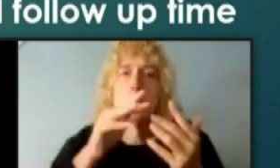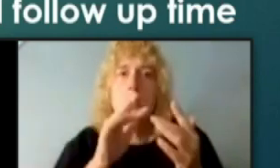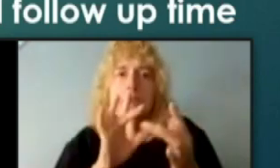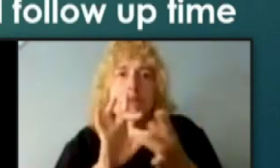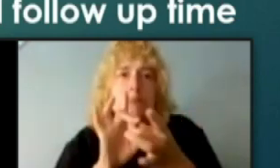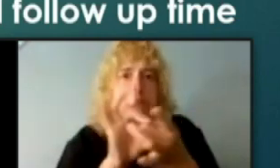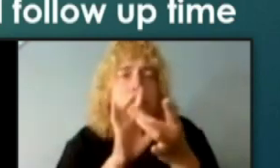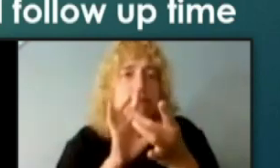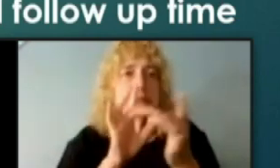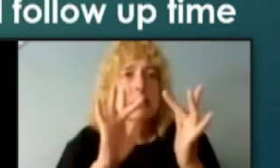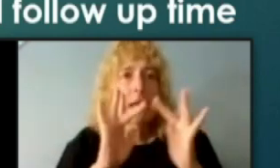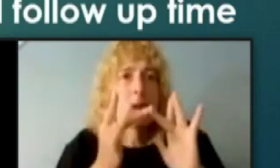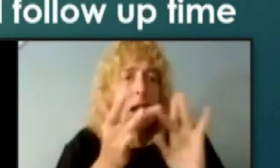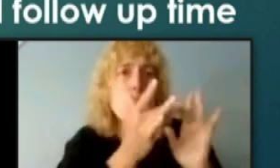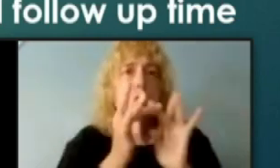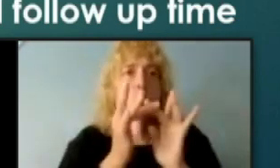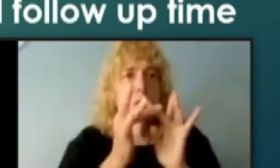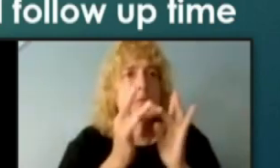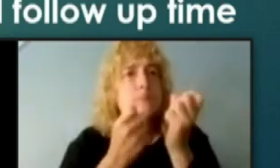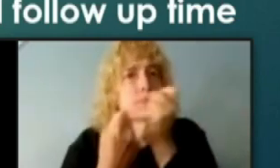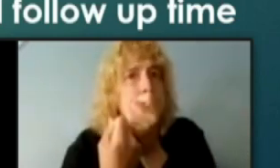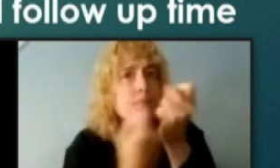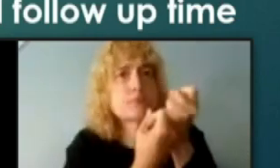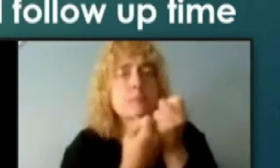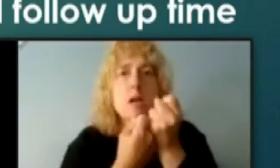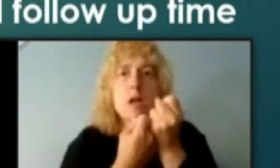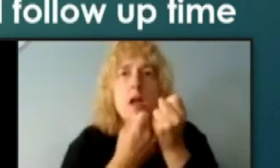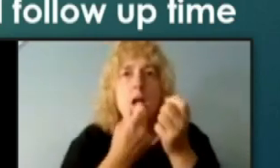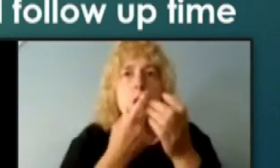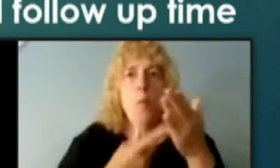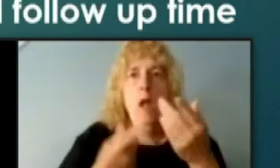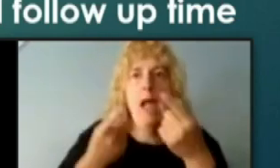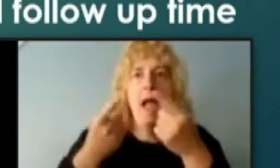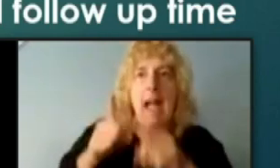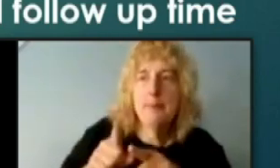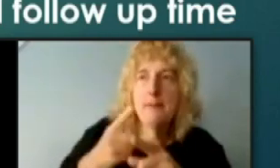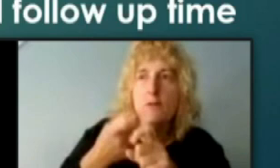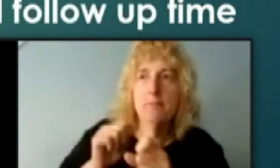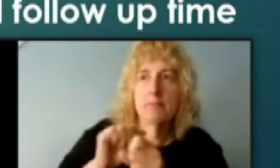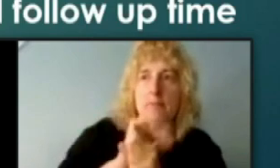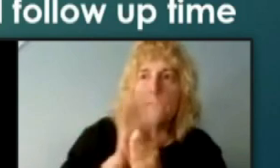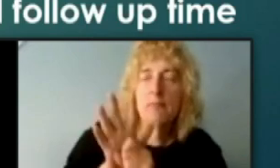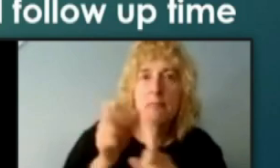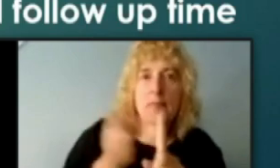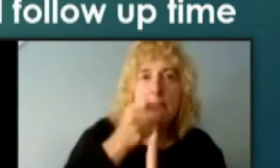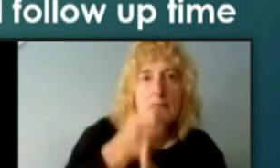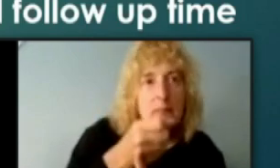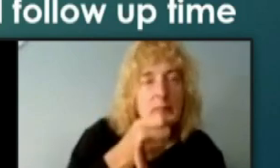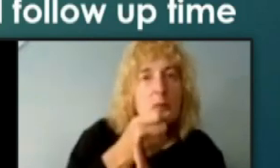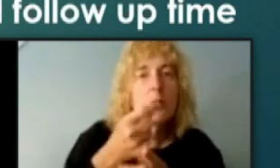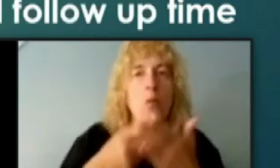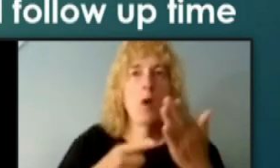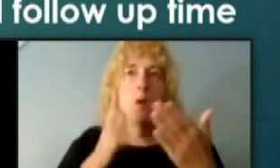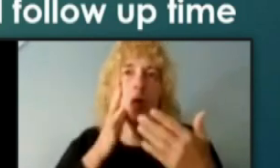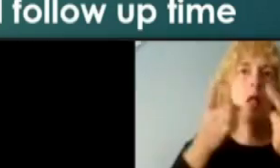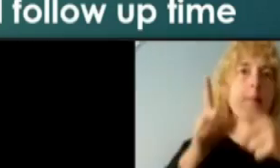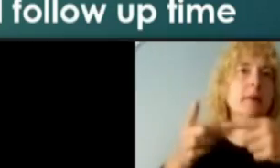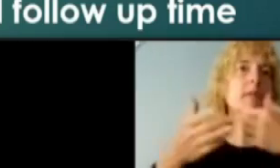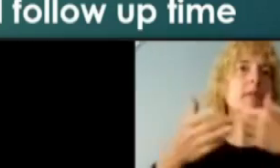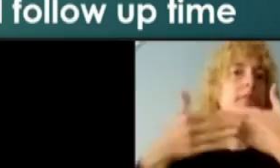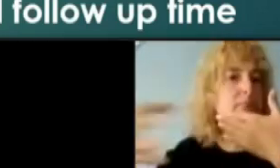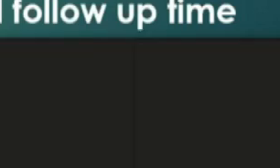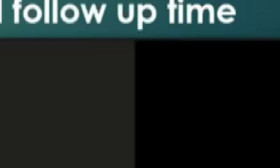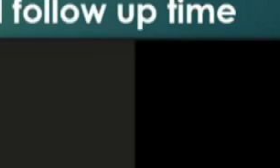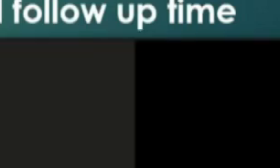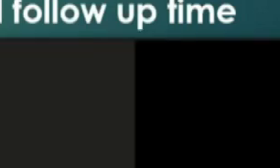what are the mental health outcomes. I'm at my time, so I'll stop and answer any questions. And